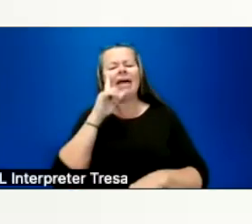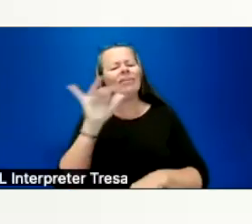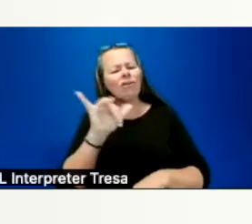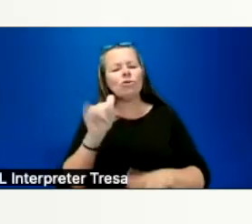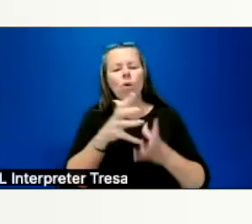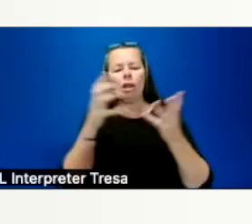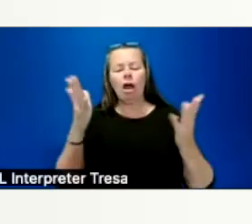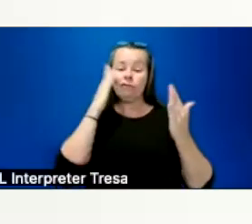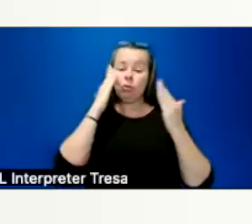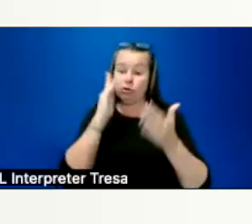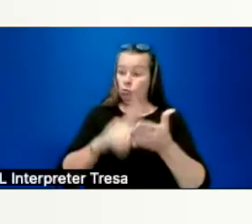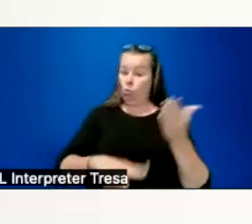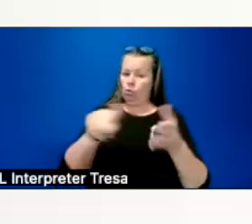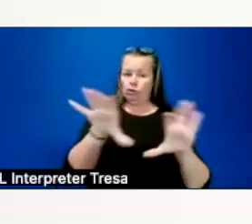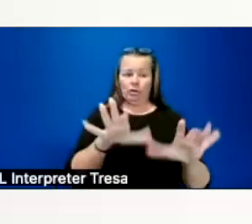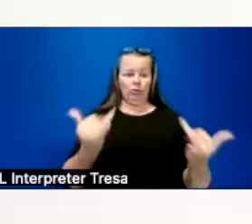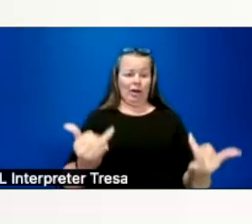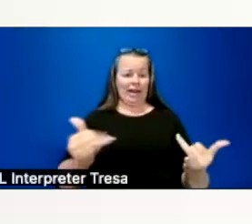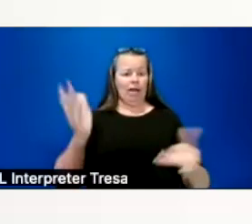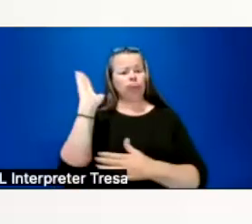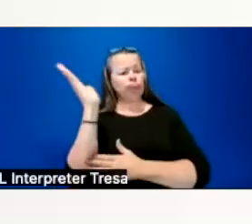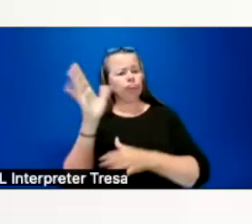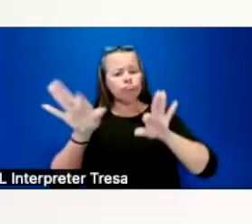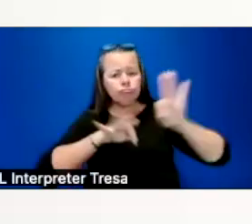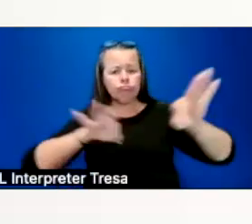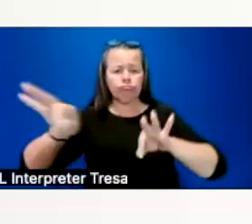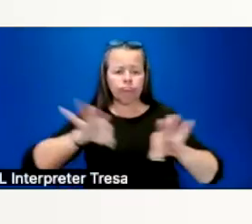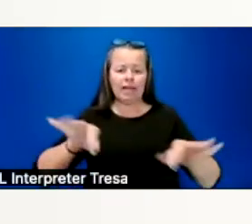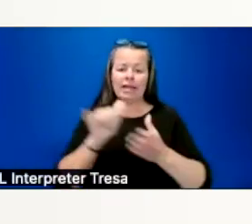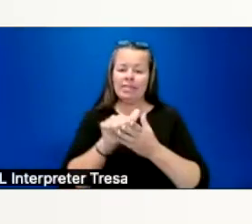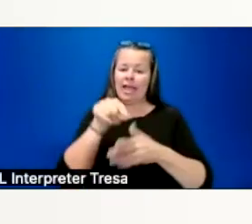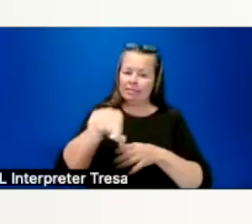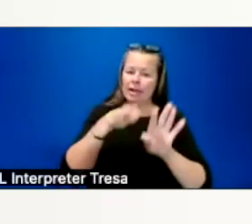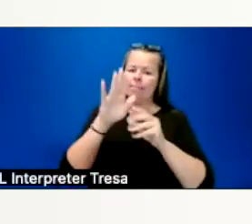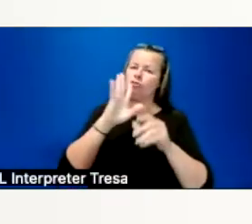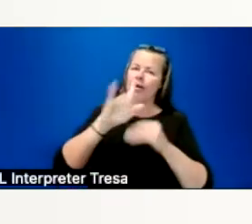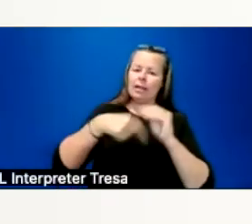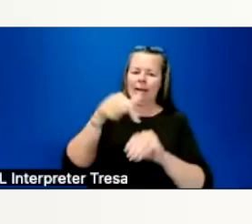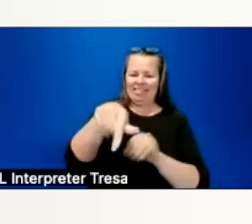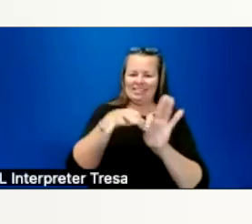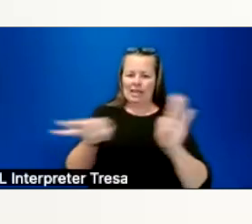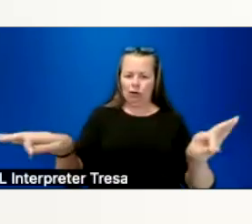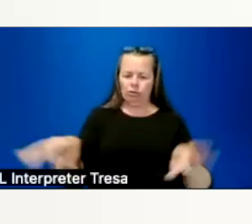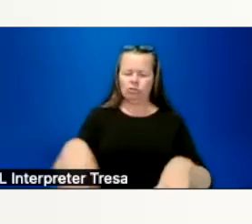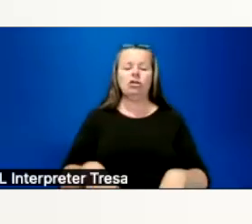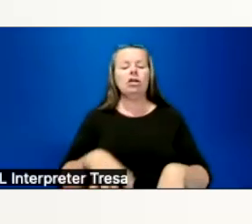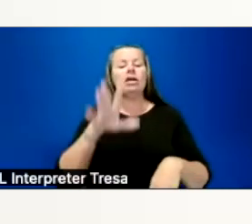what we are doing right now, speaking about that this is a language as such, speaking about that there's this awareness,